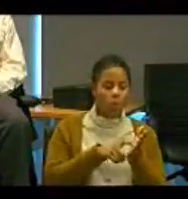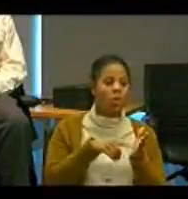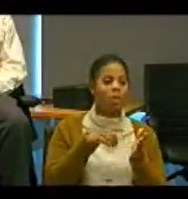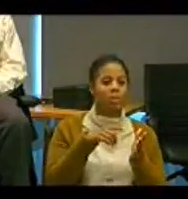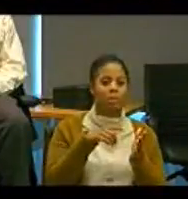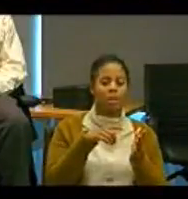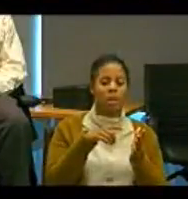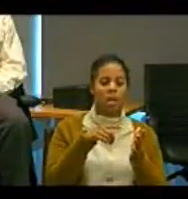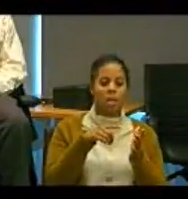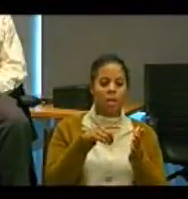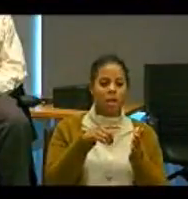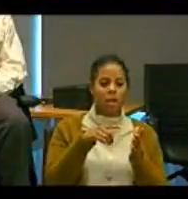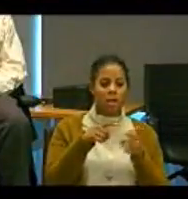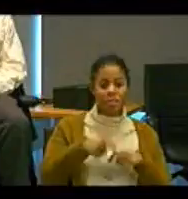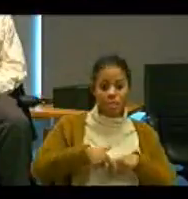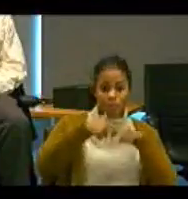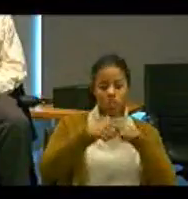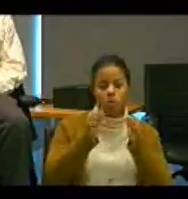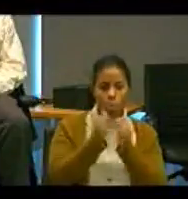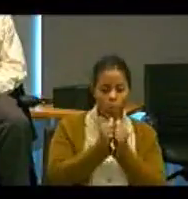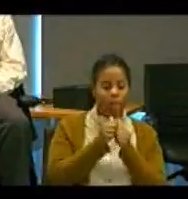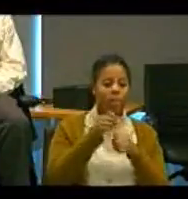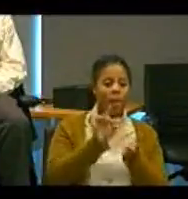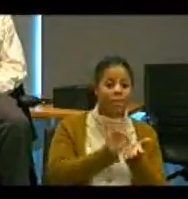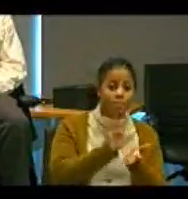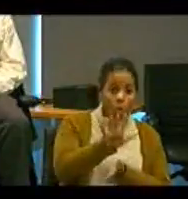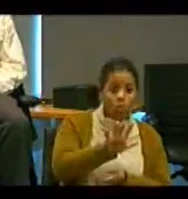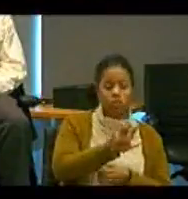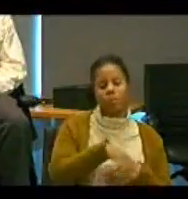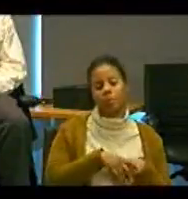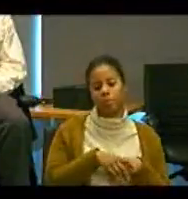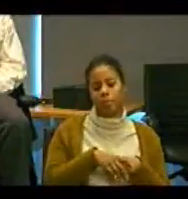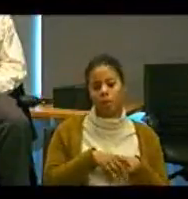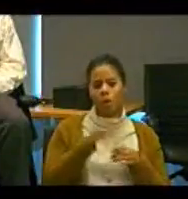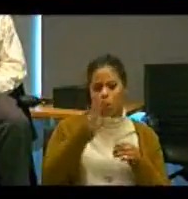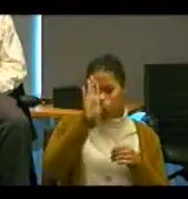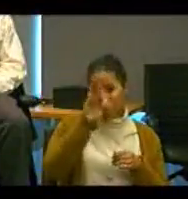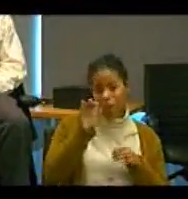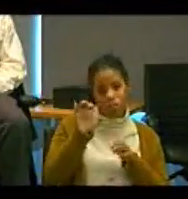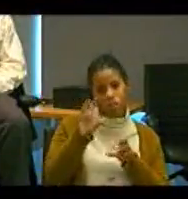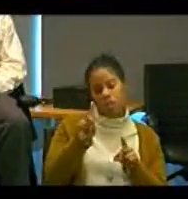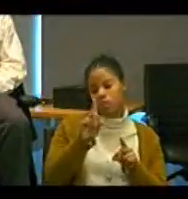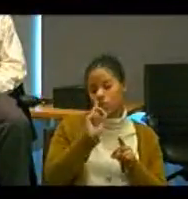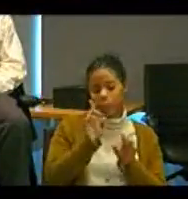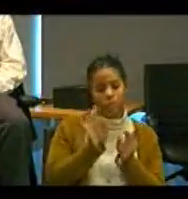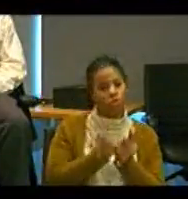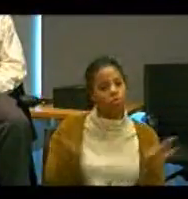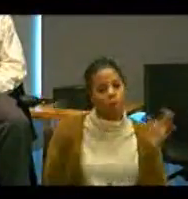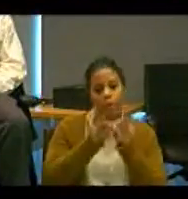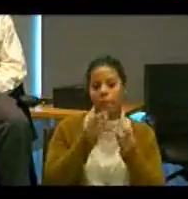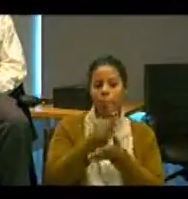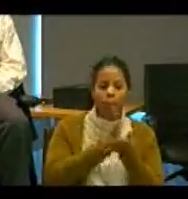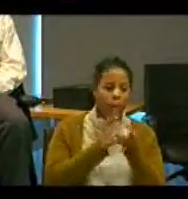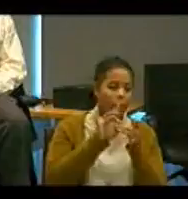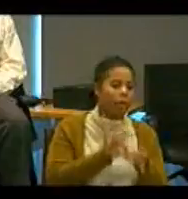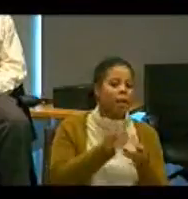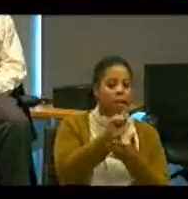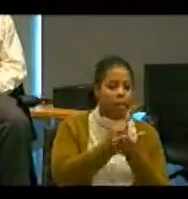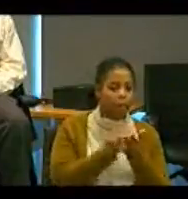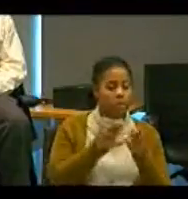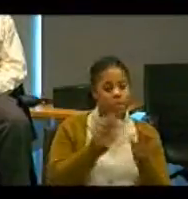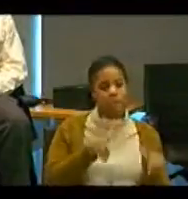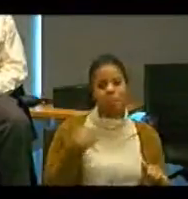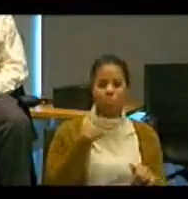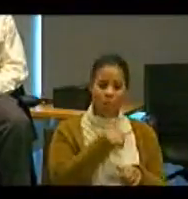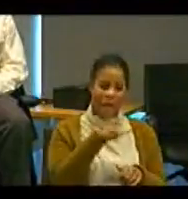gender-responsive alternatives to suspension and expulsion. We know that education is a critical protective factor against contact with the criminal legal system, so we have to